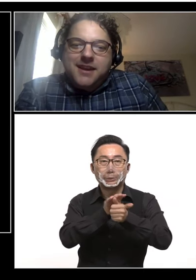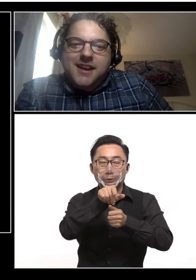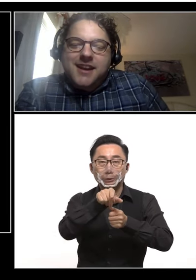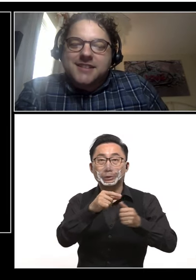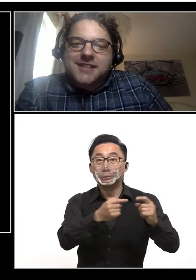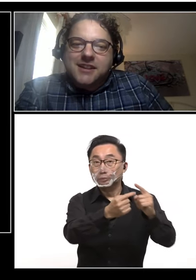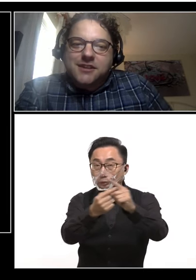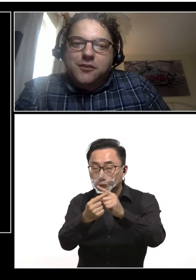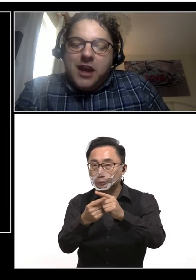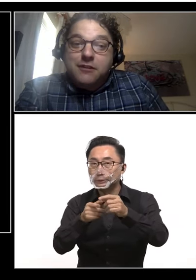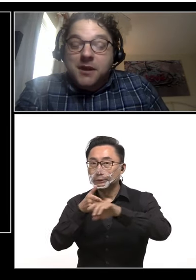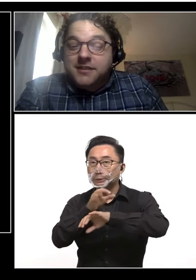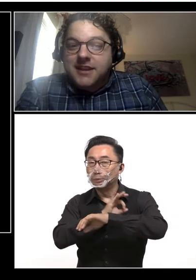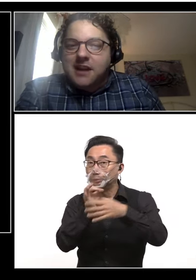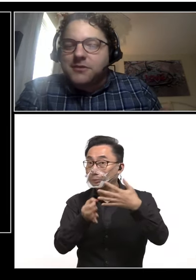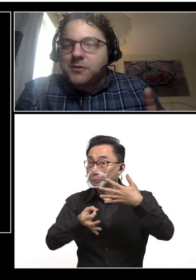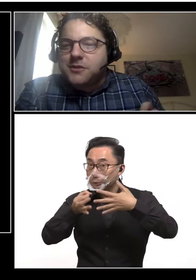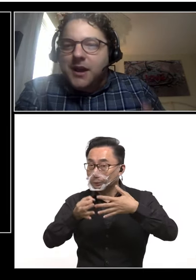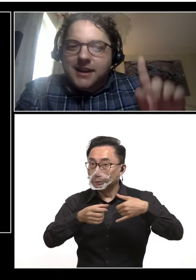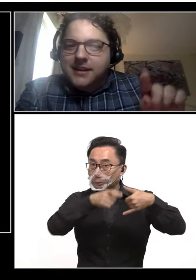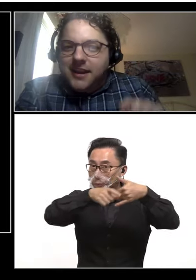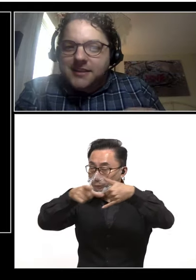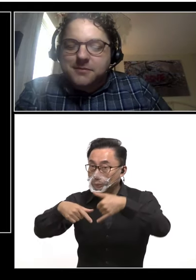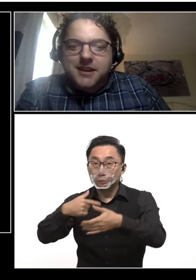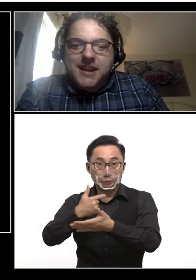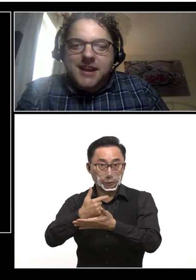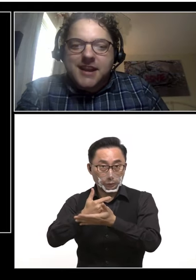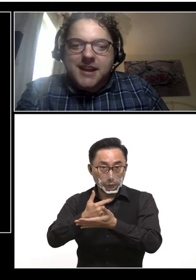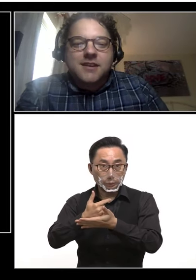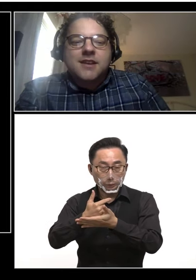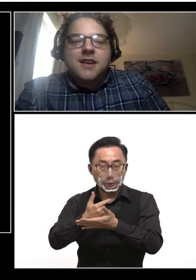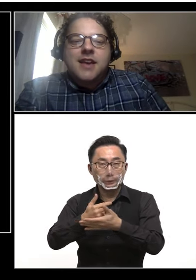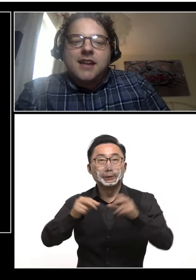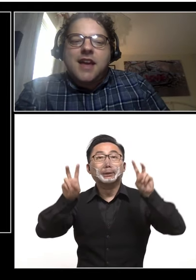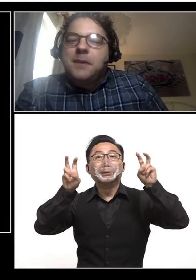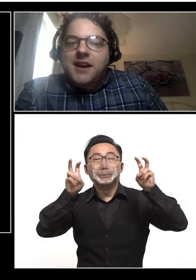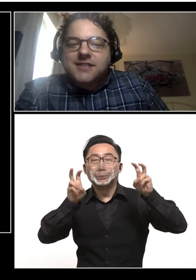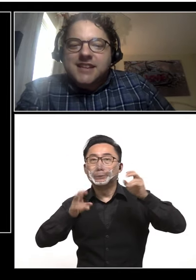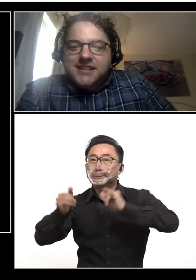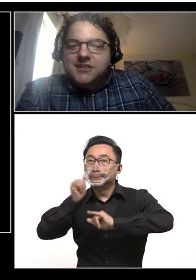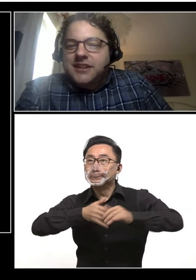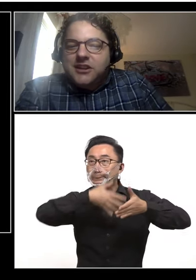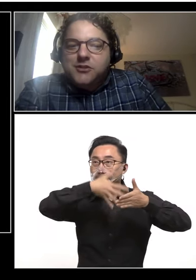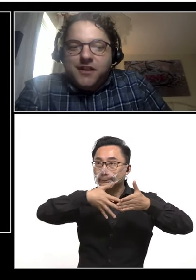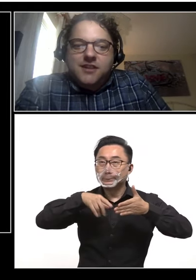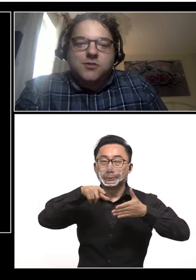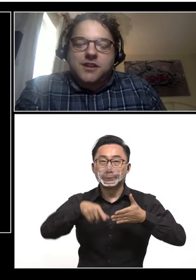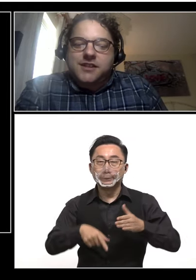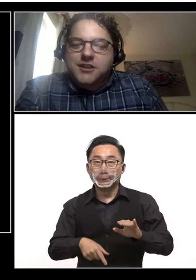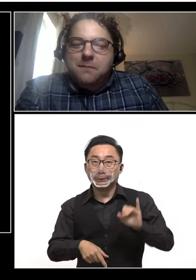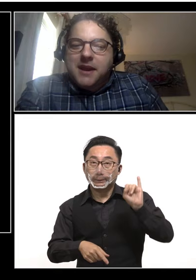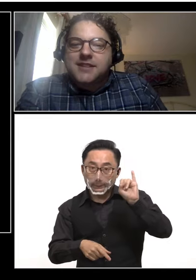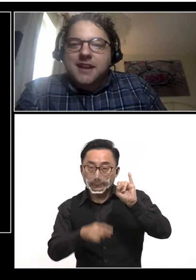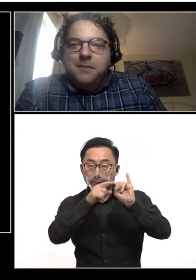EPIC stands for Every Person Counts, which is why our little eye is upside down. Epic Arts is an international inclusive arts